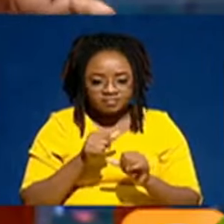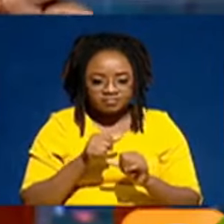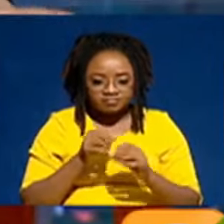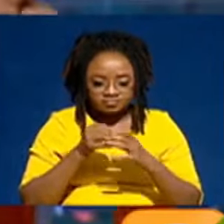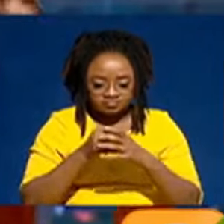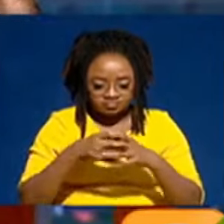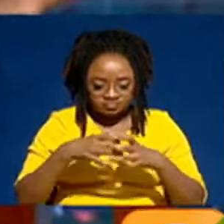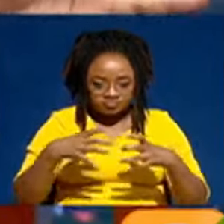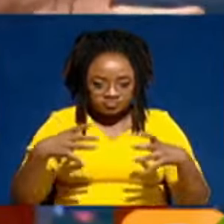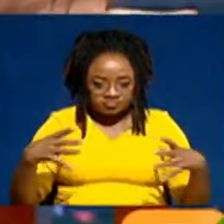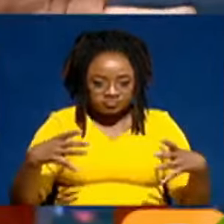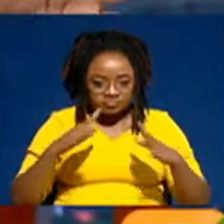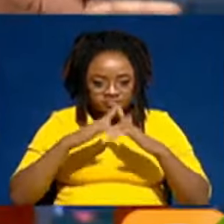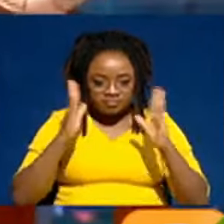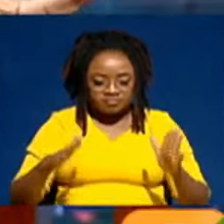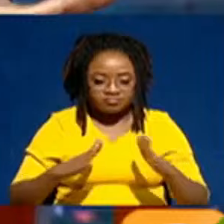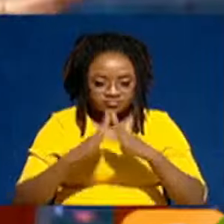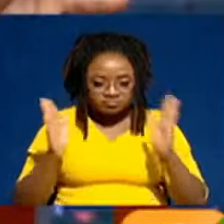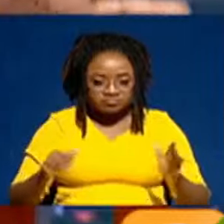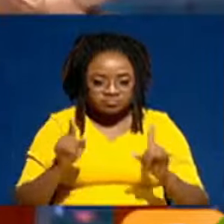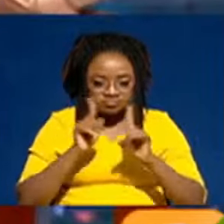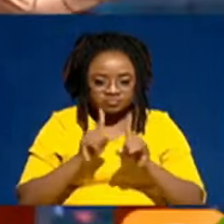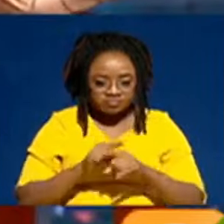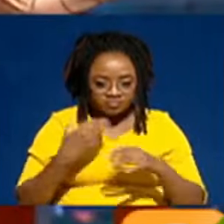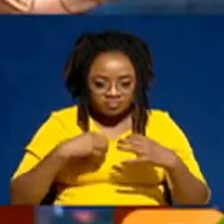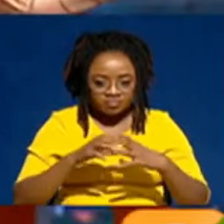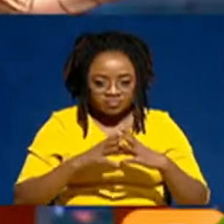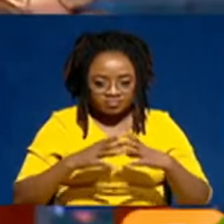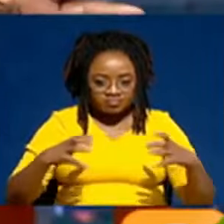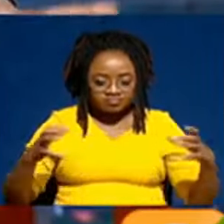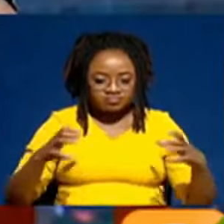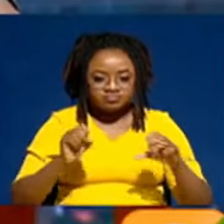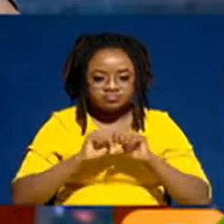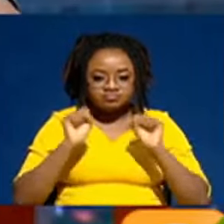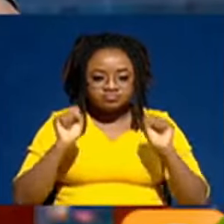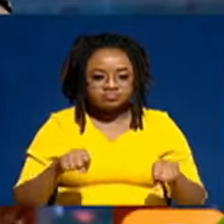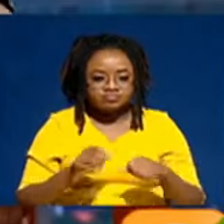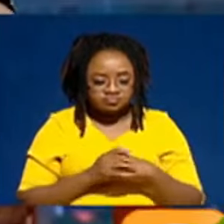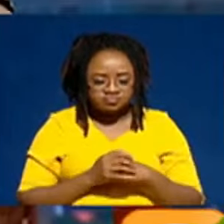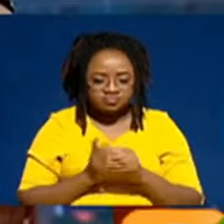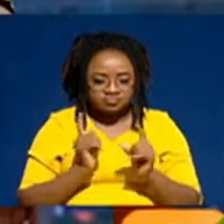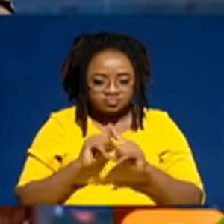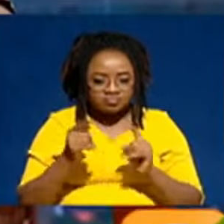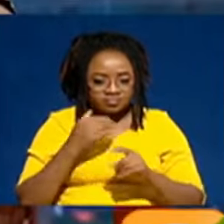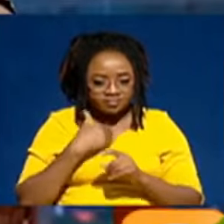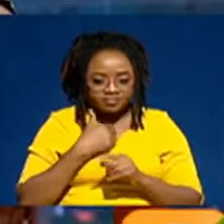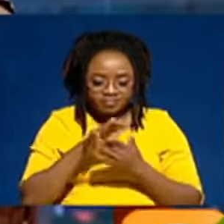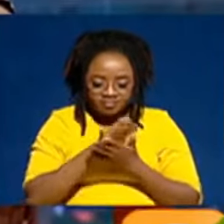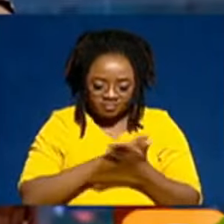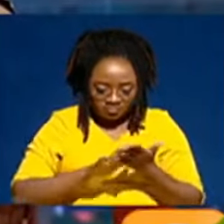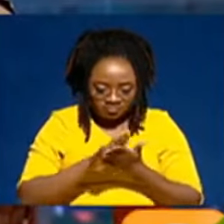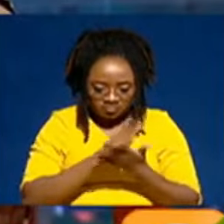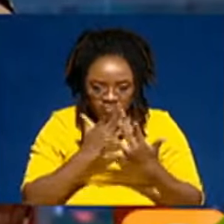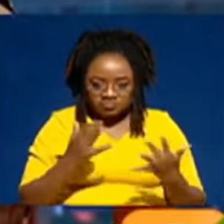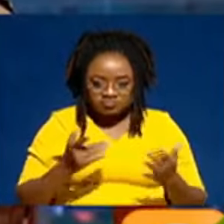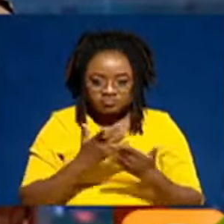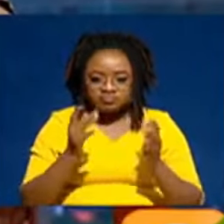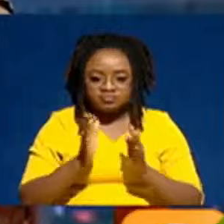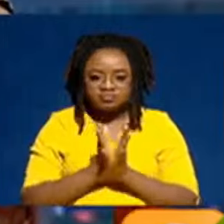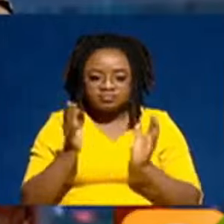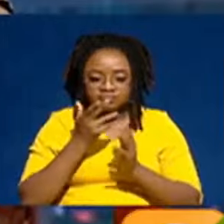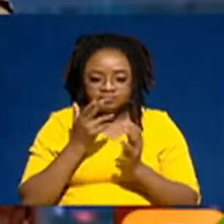expanding or building houses and building skyscrapers. Yet, a basic thing like public transport has